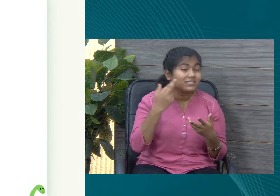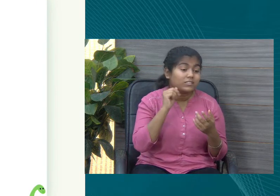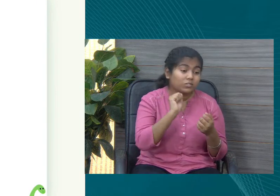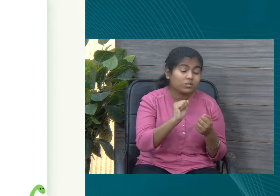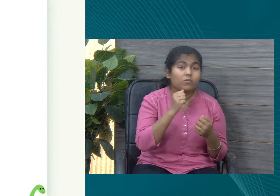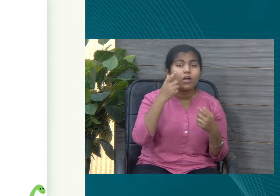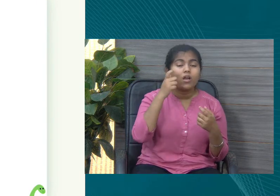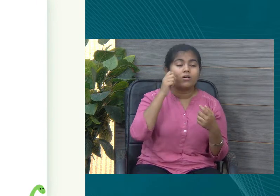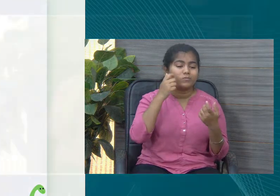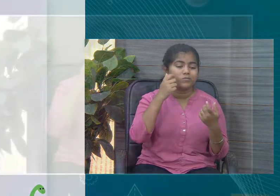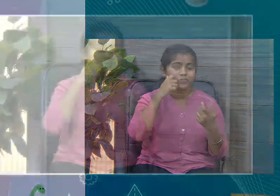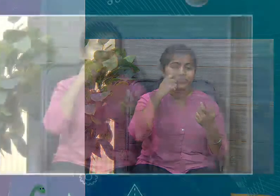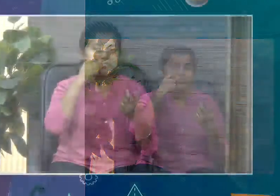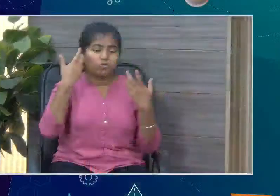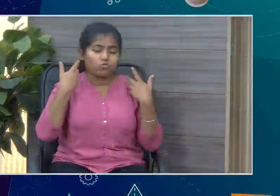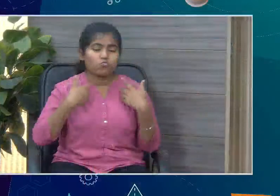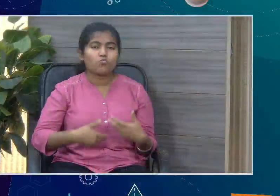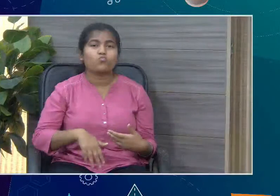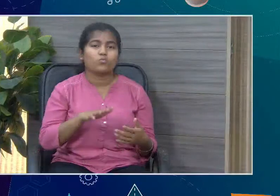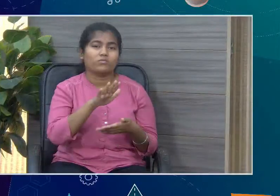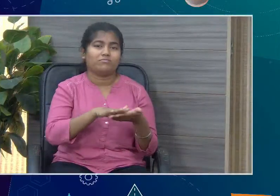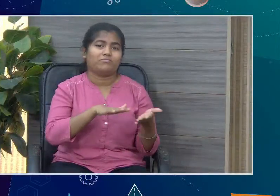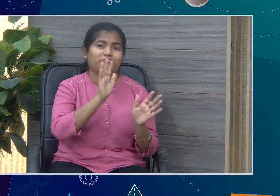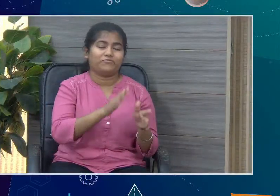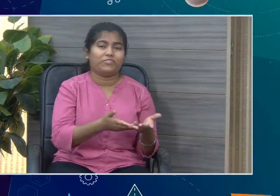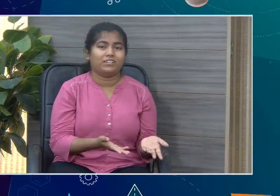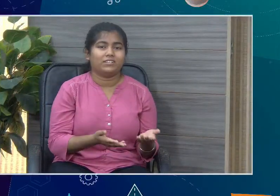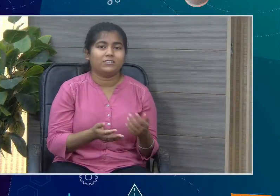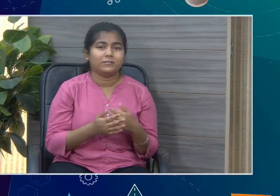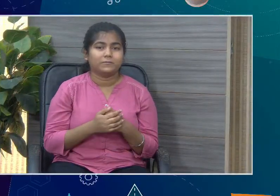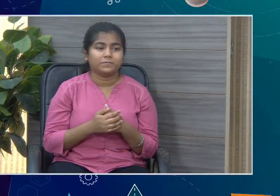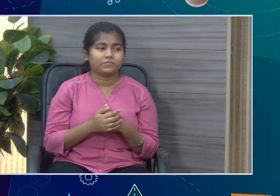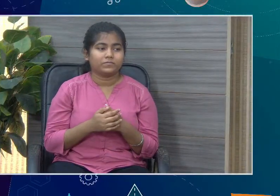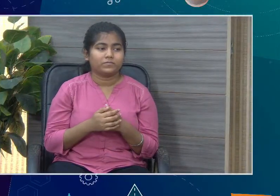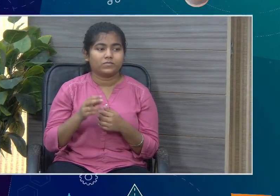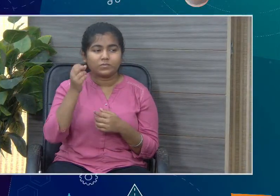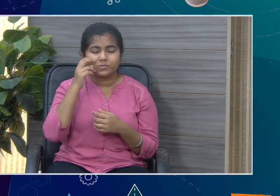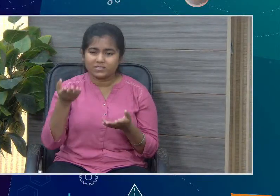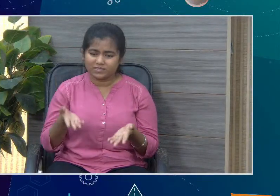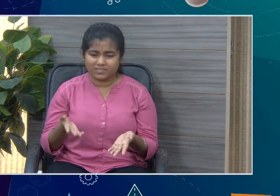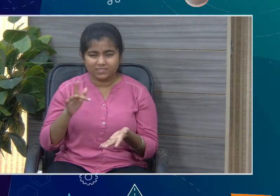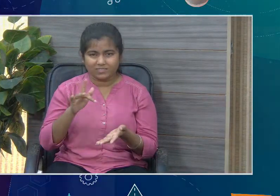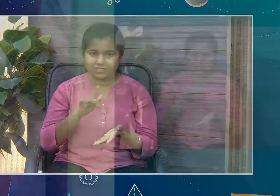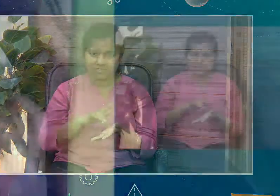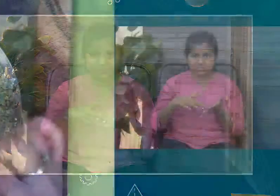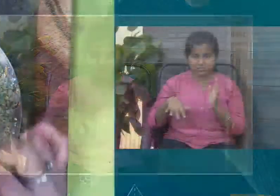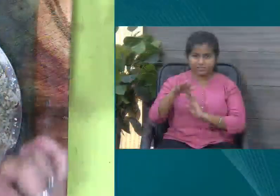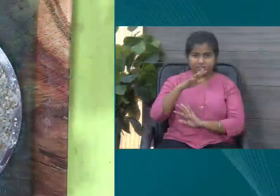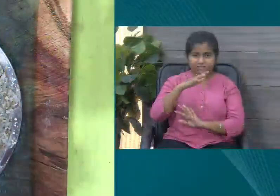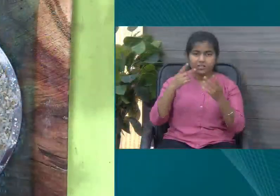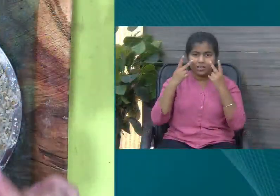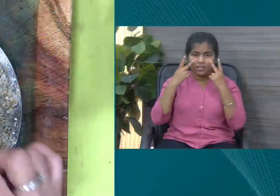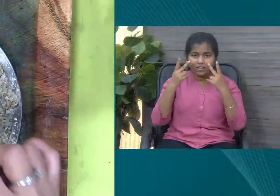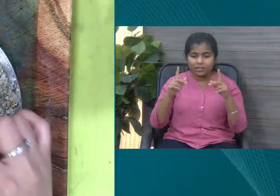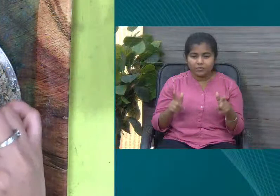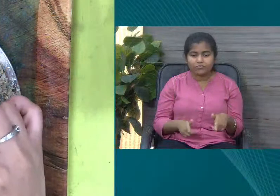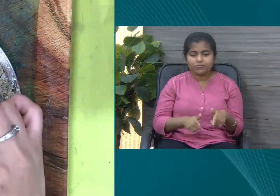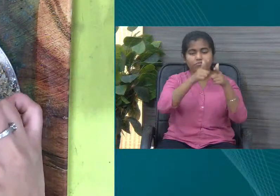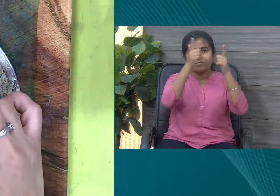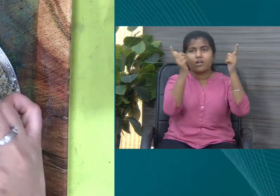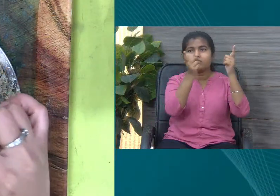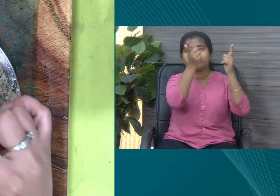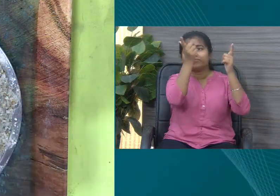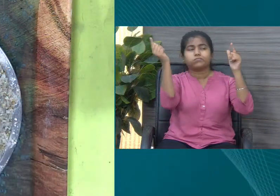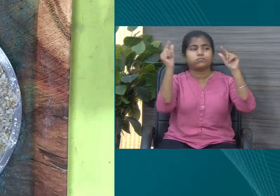he has made his cave as well. From leaves and branches of the trees, and he